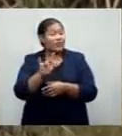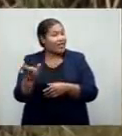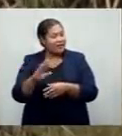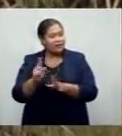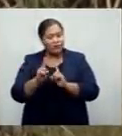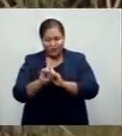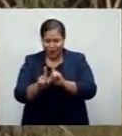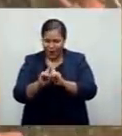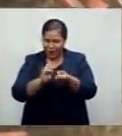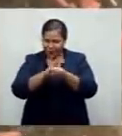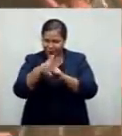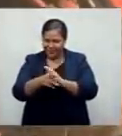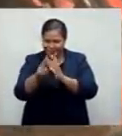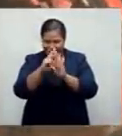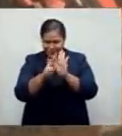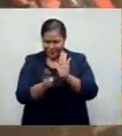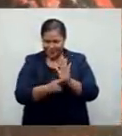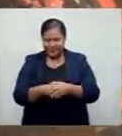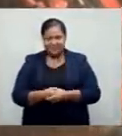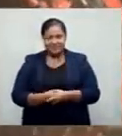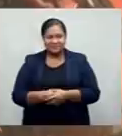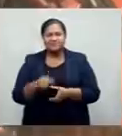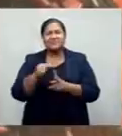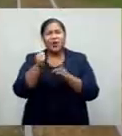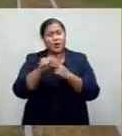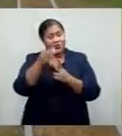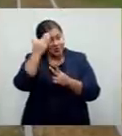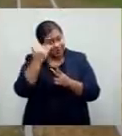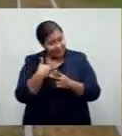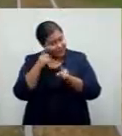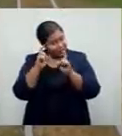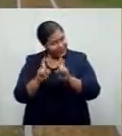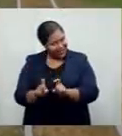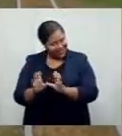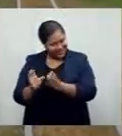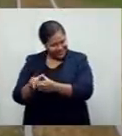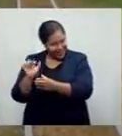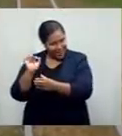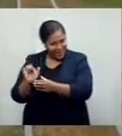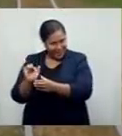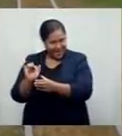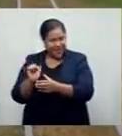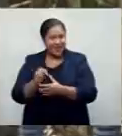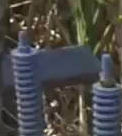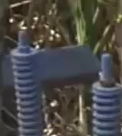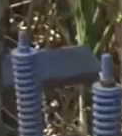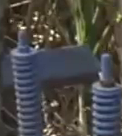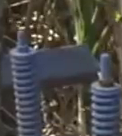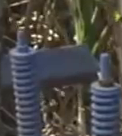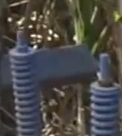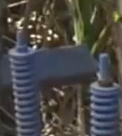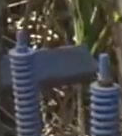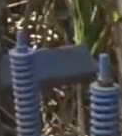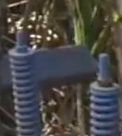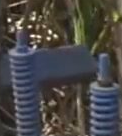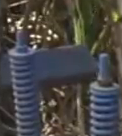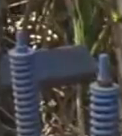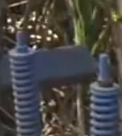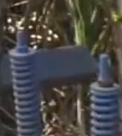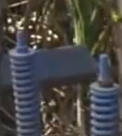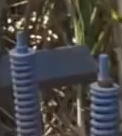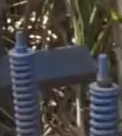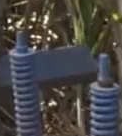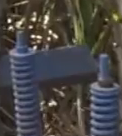the COVID protocols. They have also been reminded to stay within their bubble. I've got 10 truck